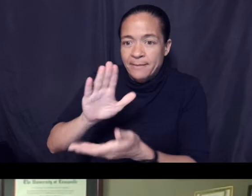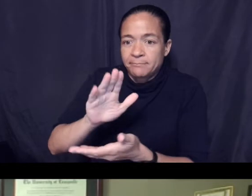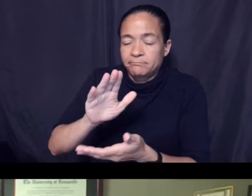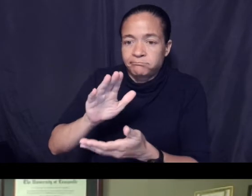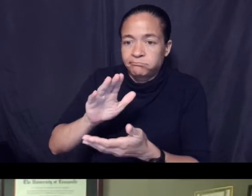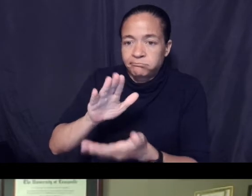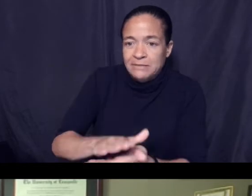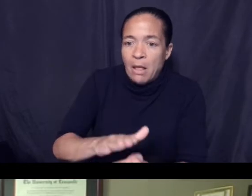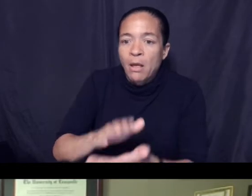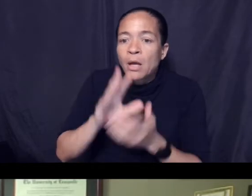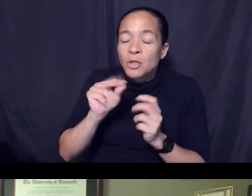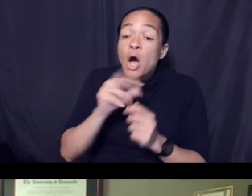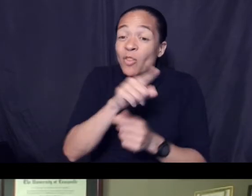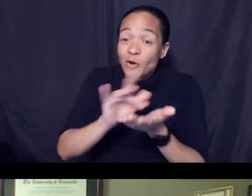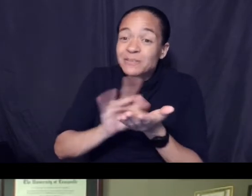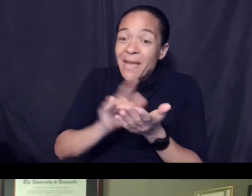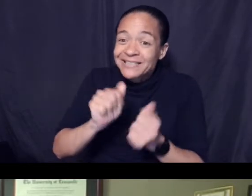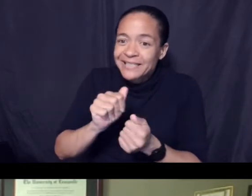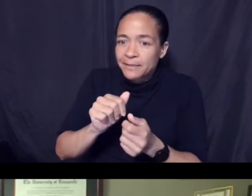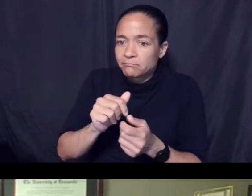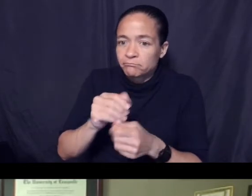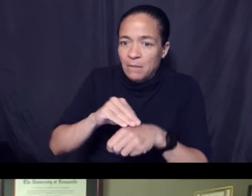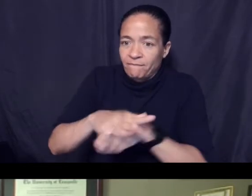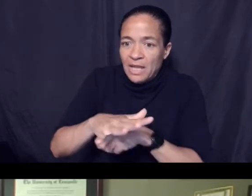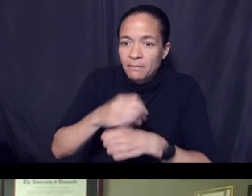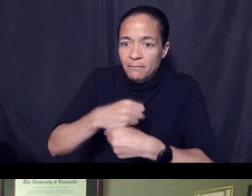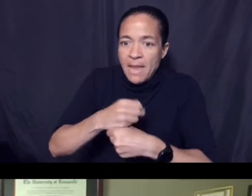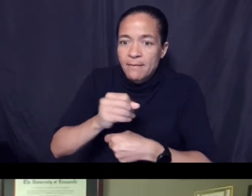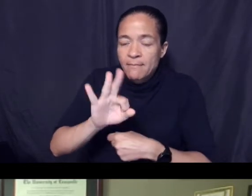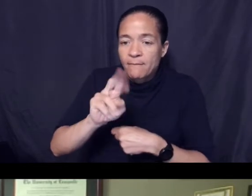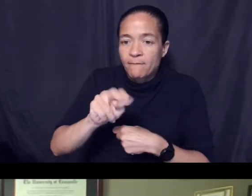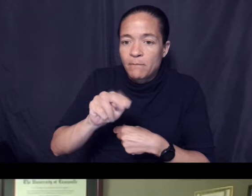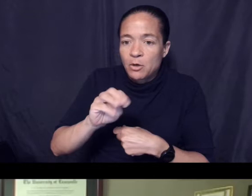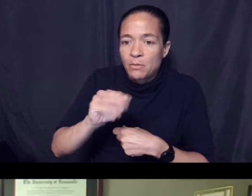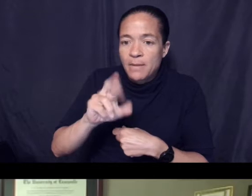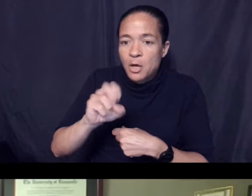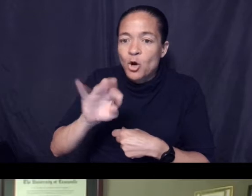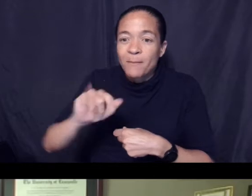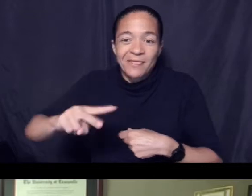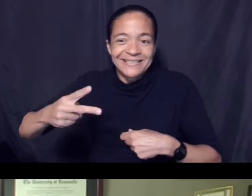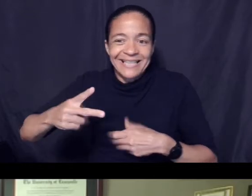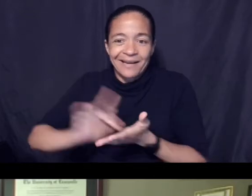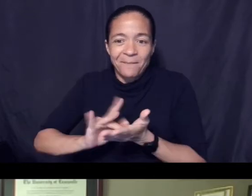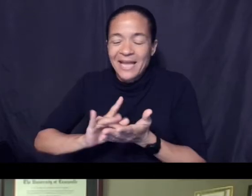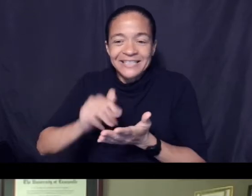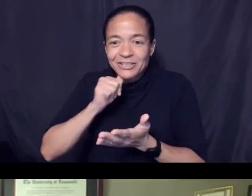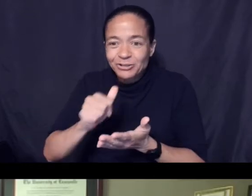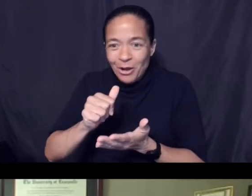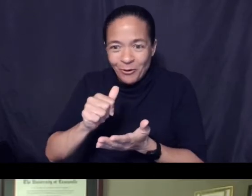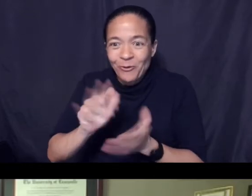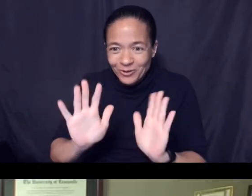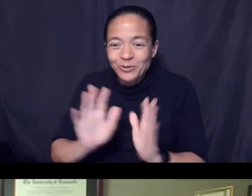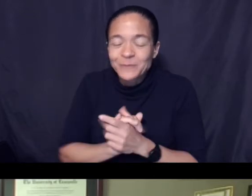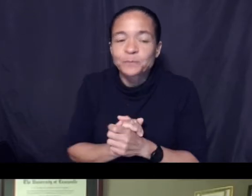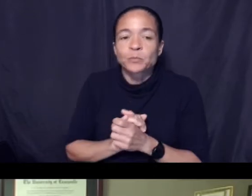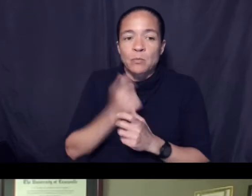can decrease platelets or white blood cells, and this medication does it less than ganciclovir. And the more recent